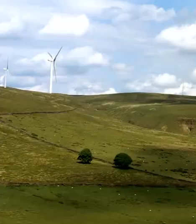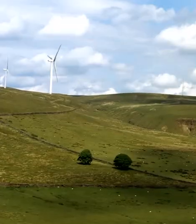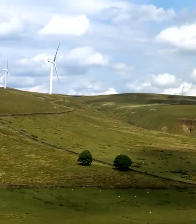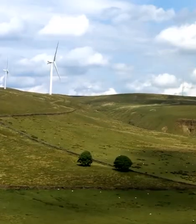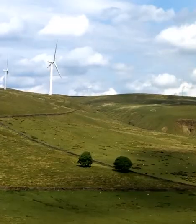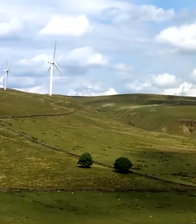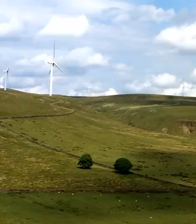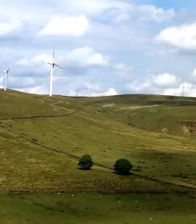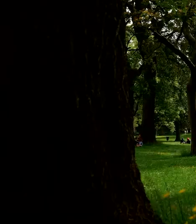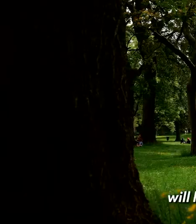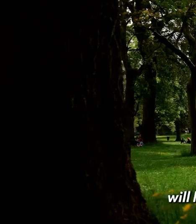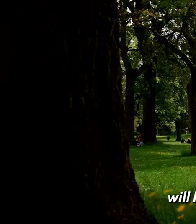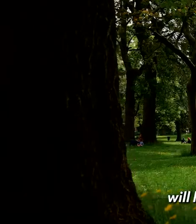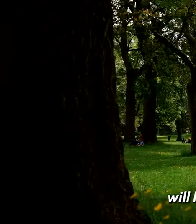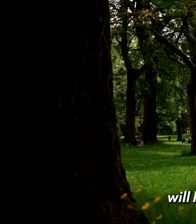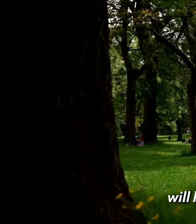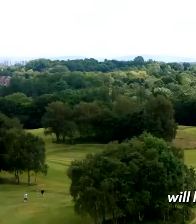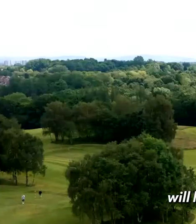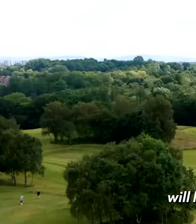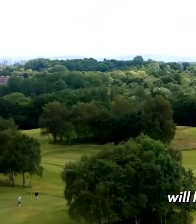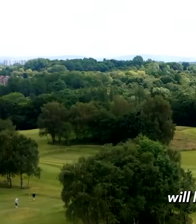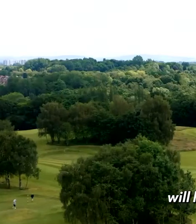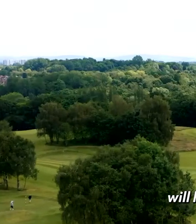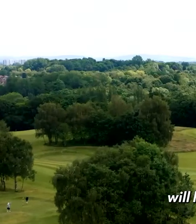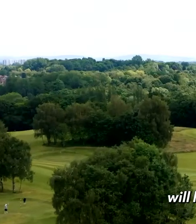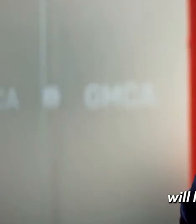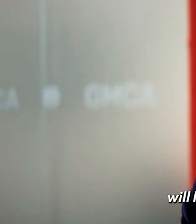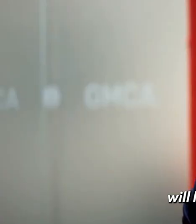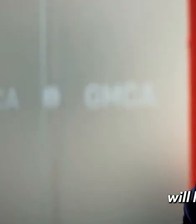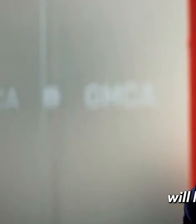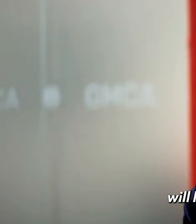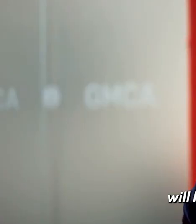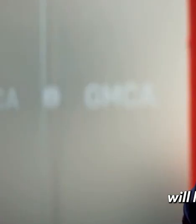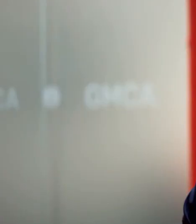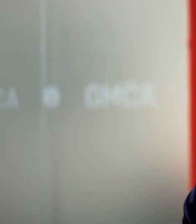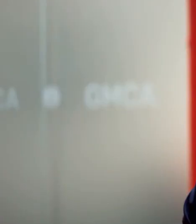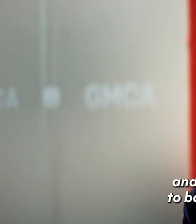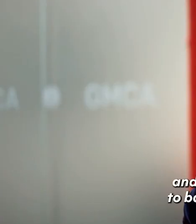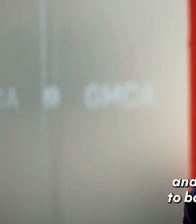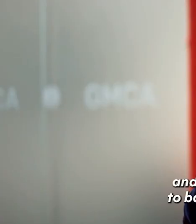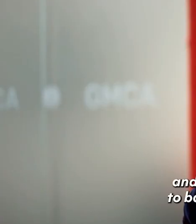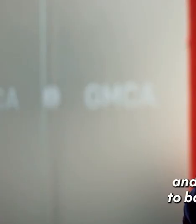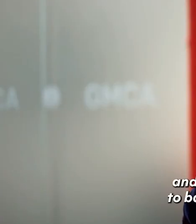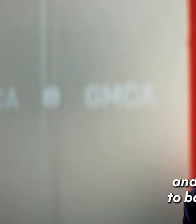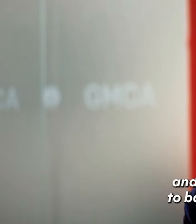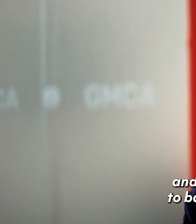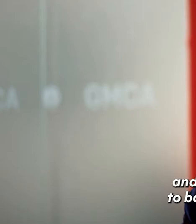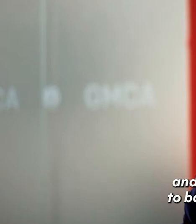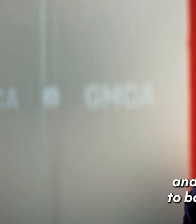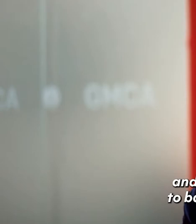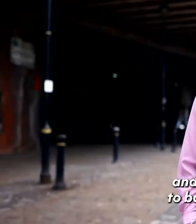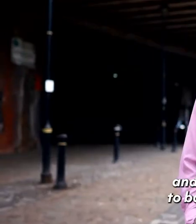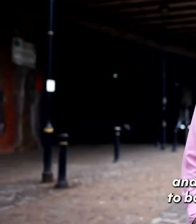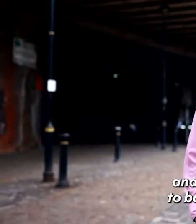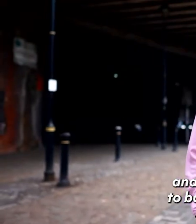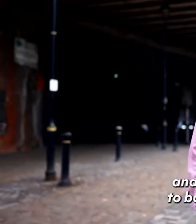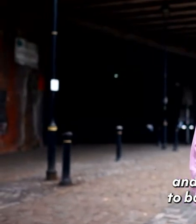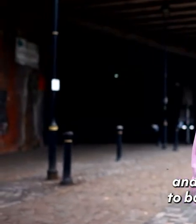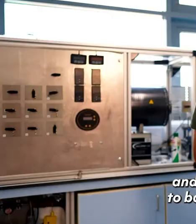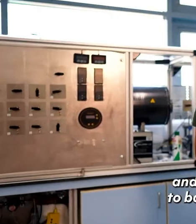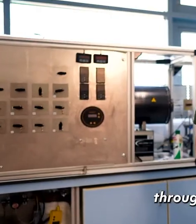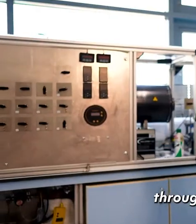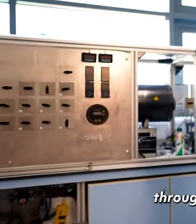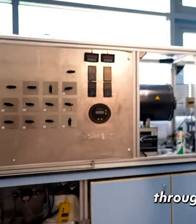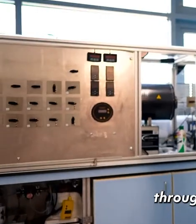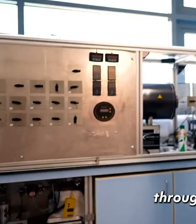pollution. The Green Revolution will help us reduce inequalities. And we want the government to back our ambitions